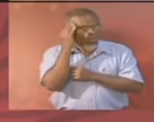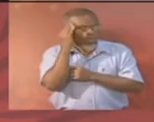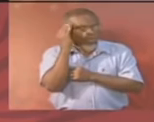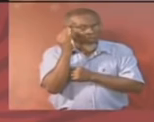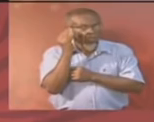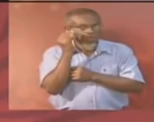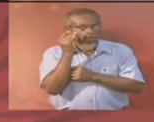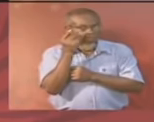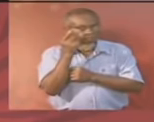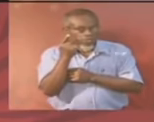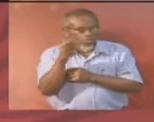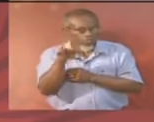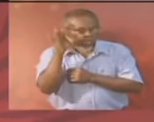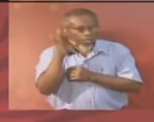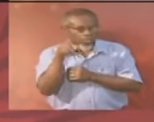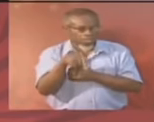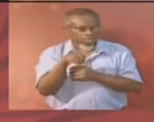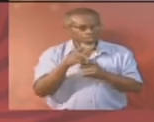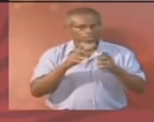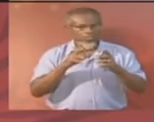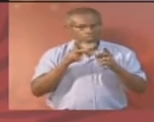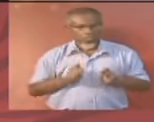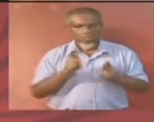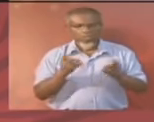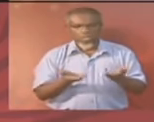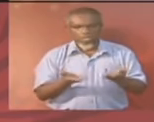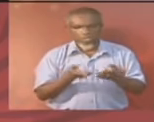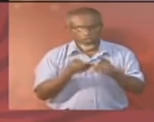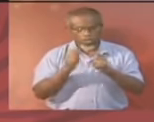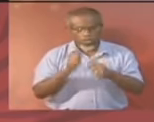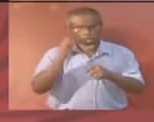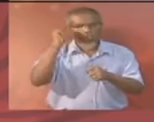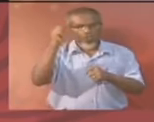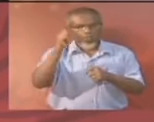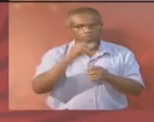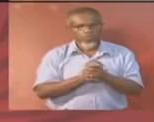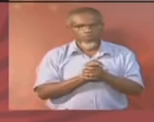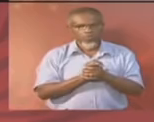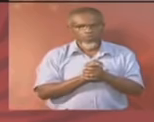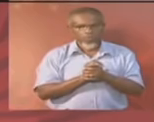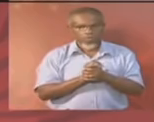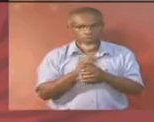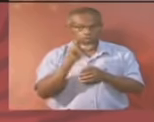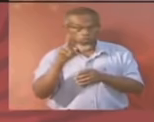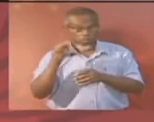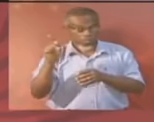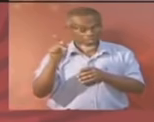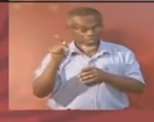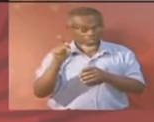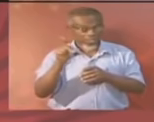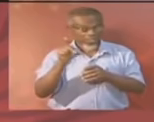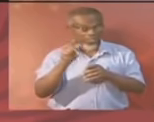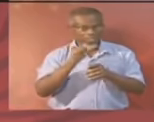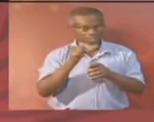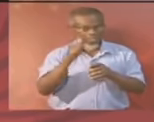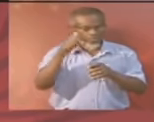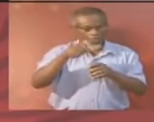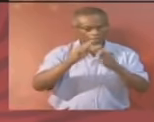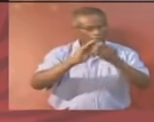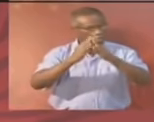general population in Trinidad and Tobago. We did detect B117, the UK variant, but that was not in community